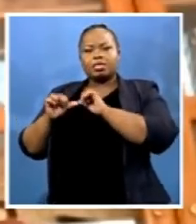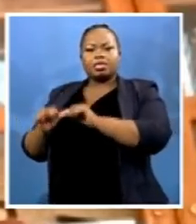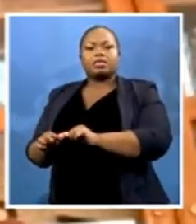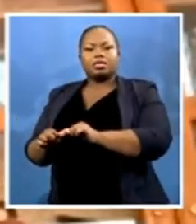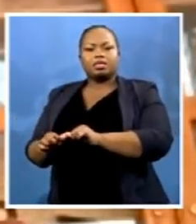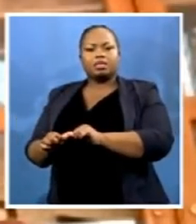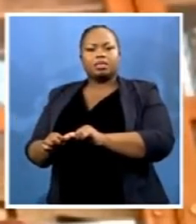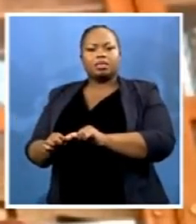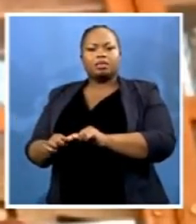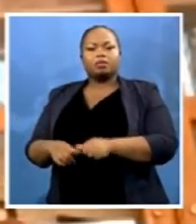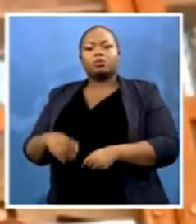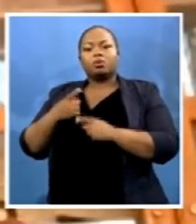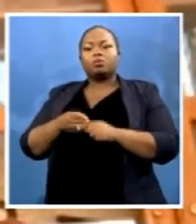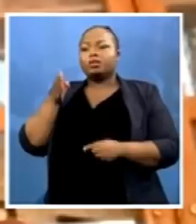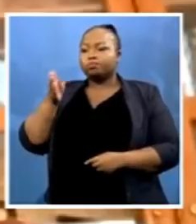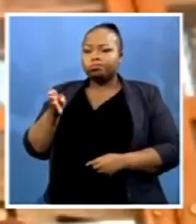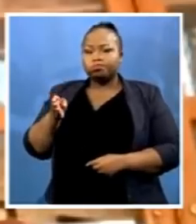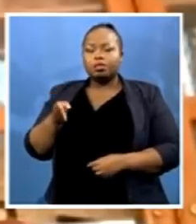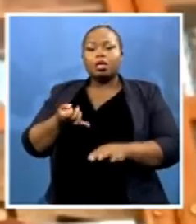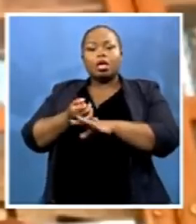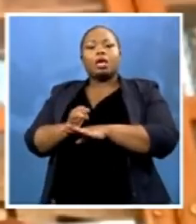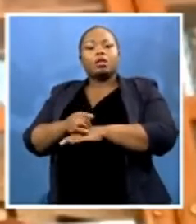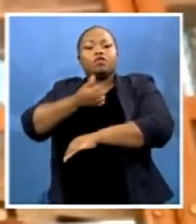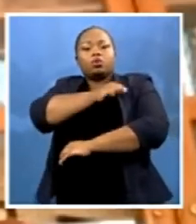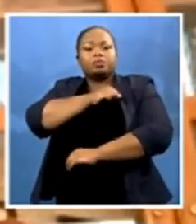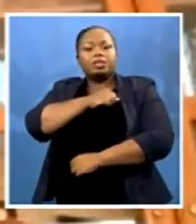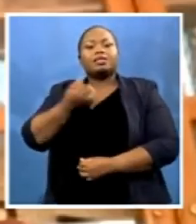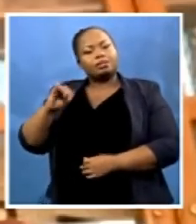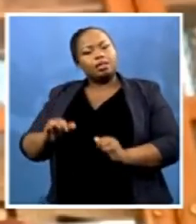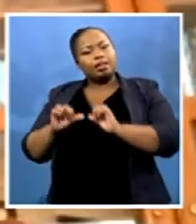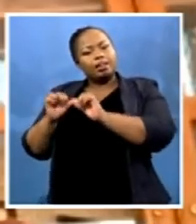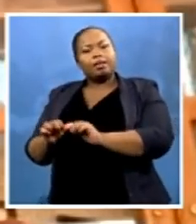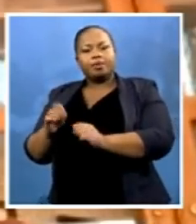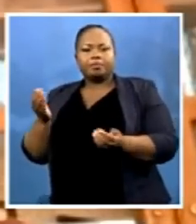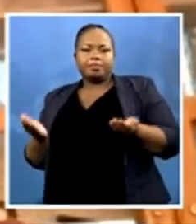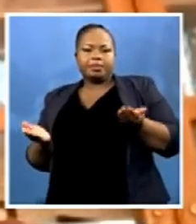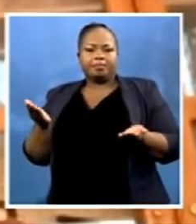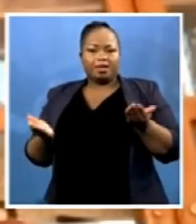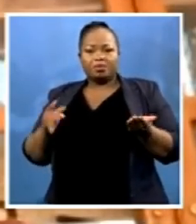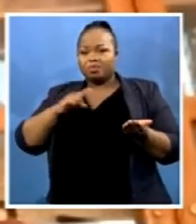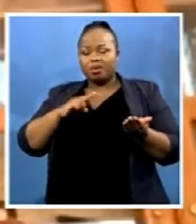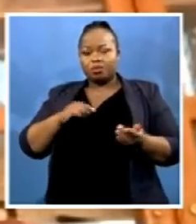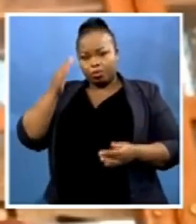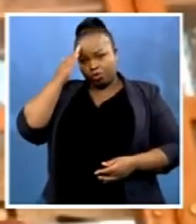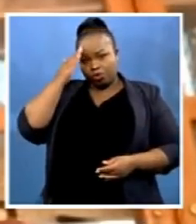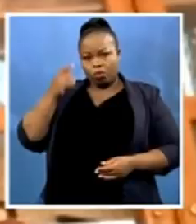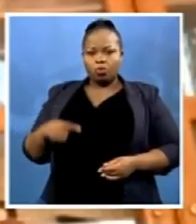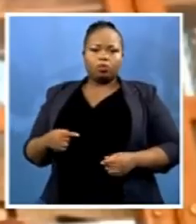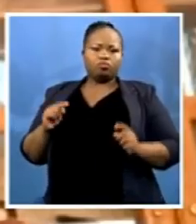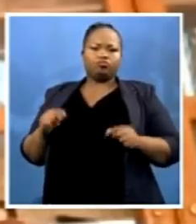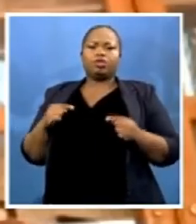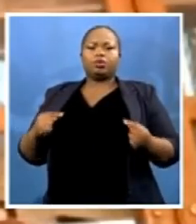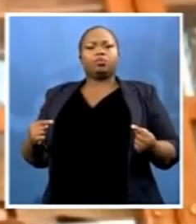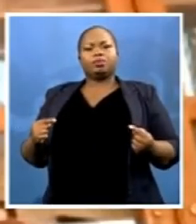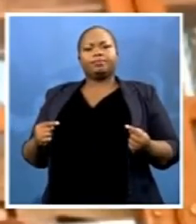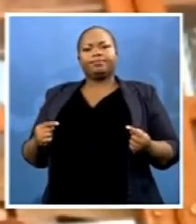early. But at the same time, we have to keep the balance so that people must know you can't you can't prevent